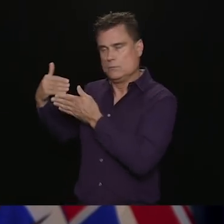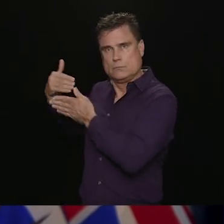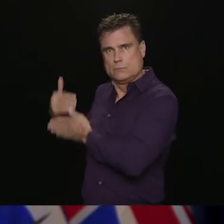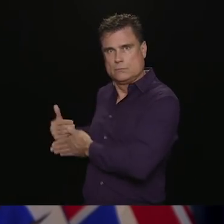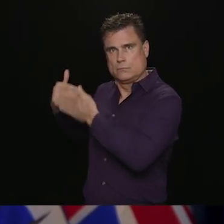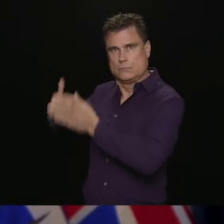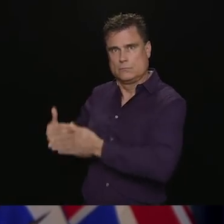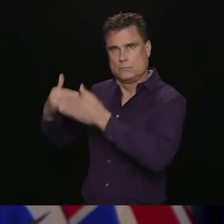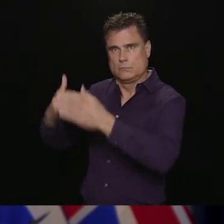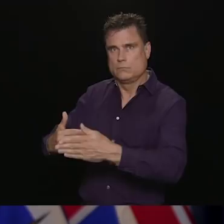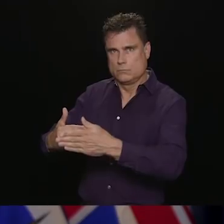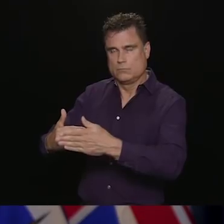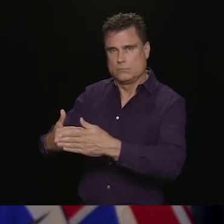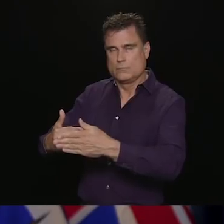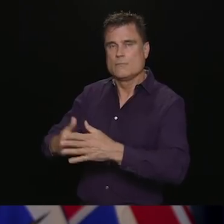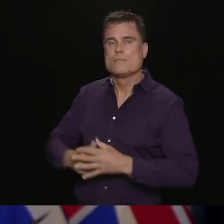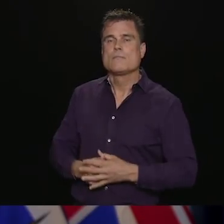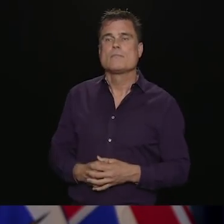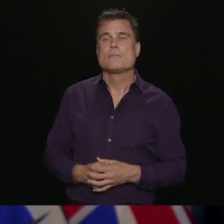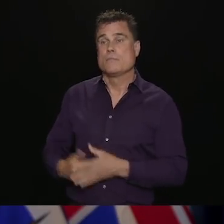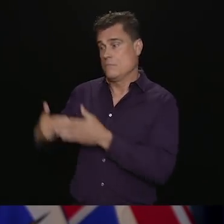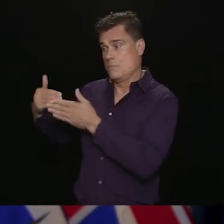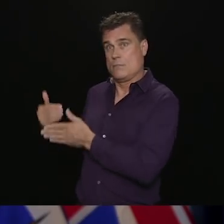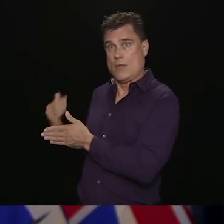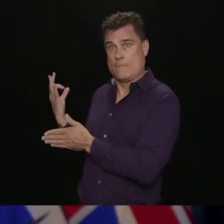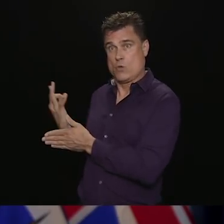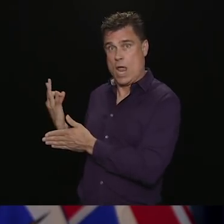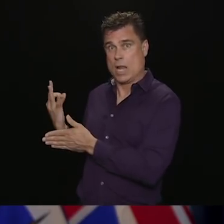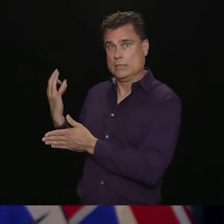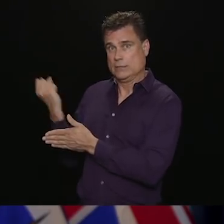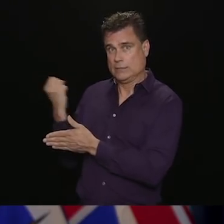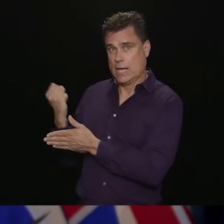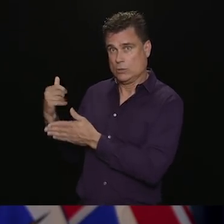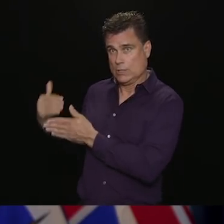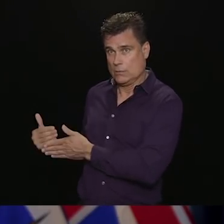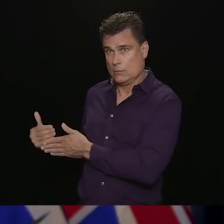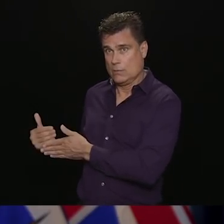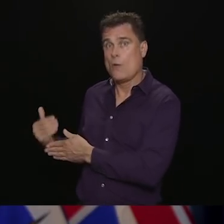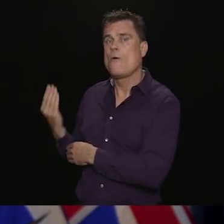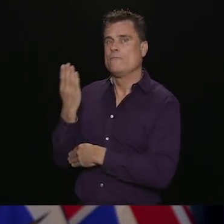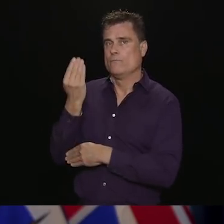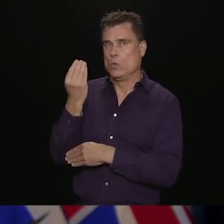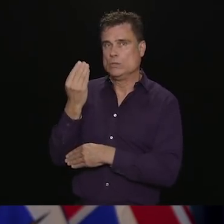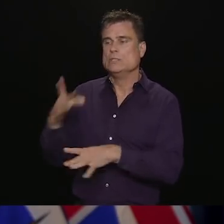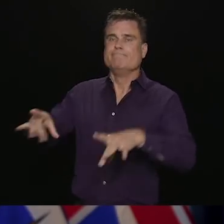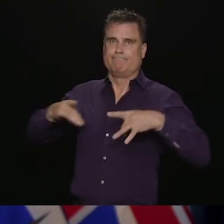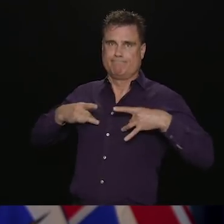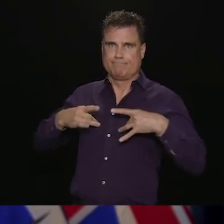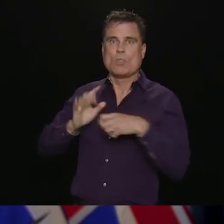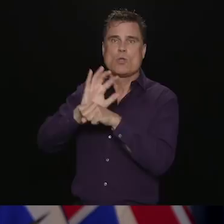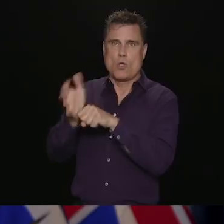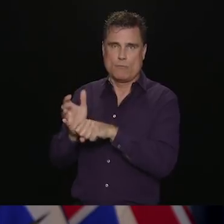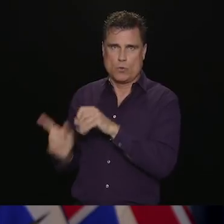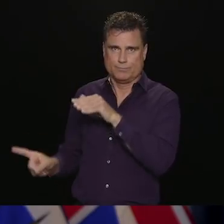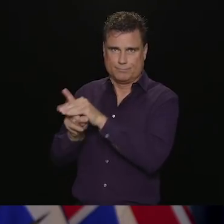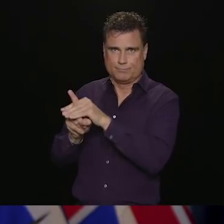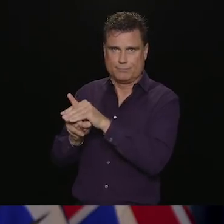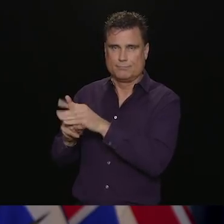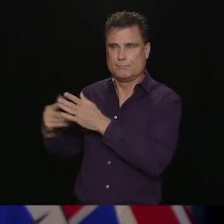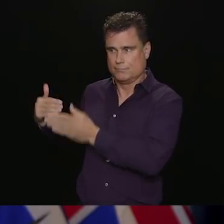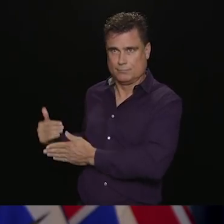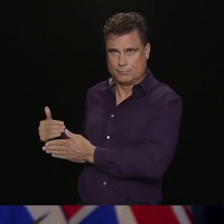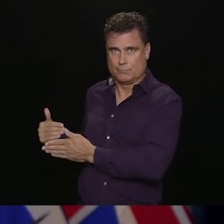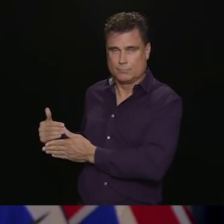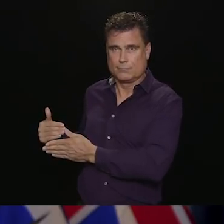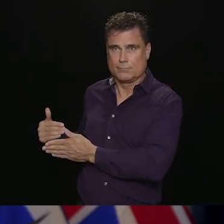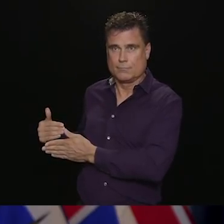COVID-19 cases. So from Friday to Saturday, we had 14 people who tested positive for COVID-19 in the